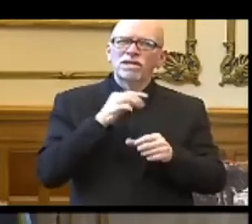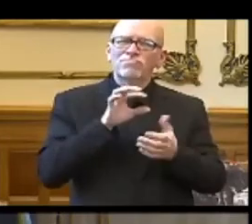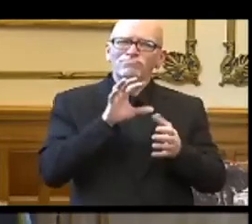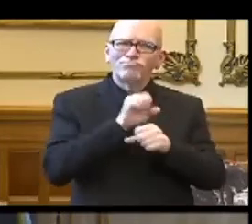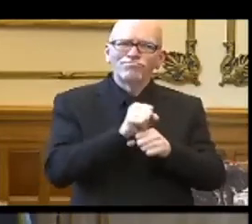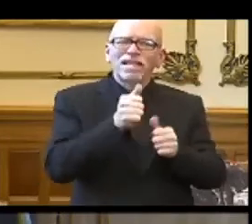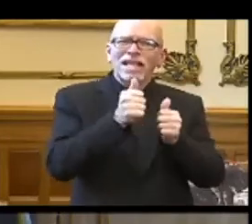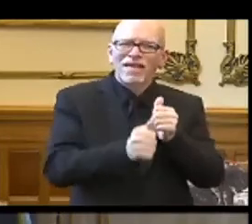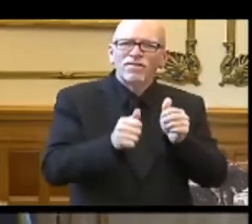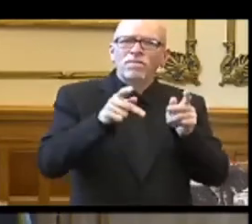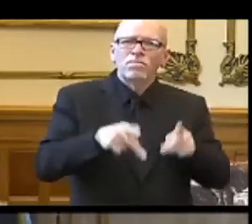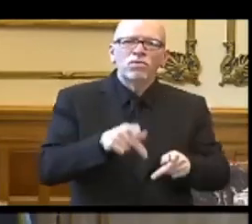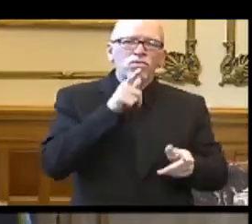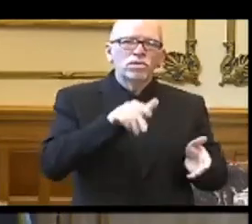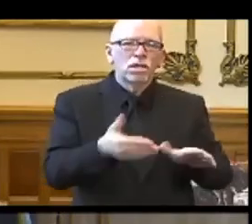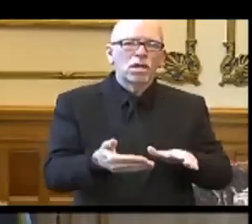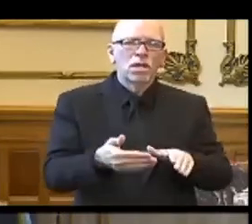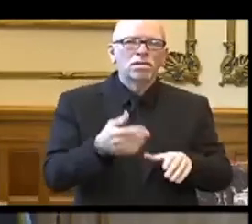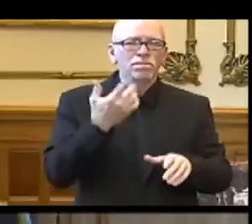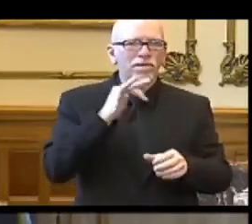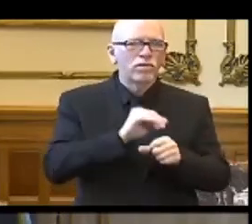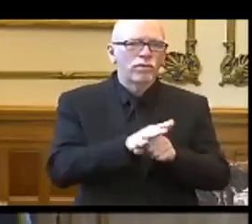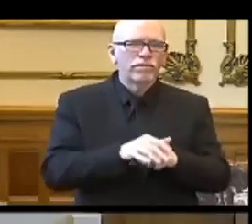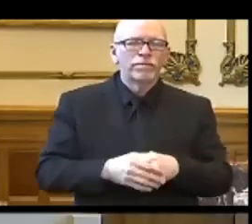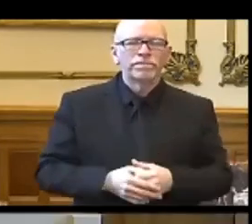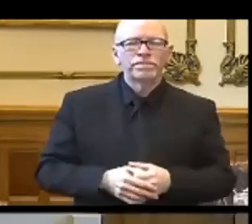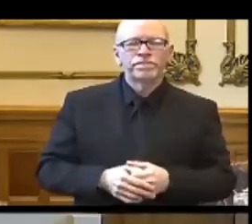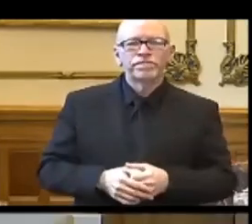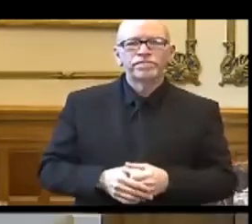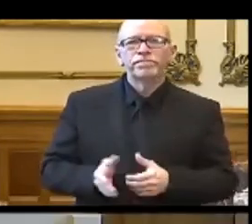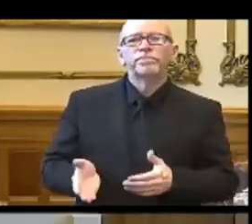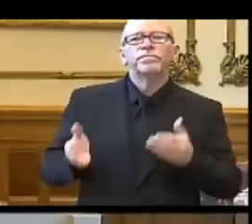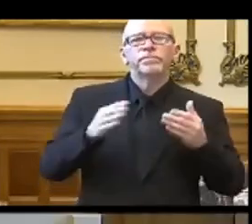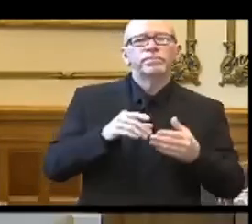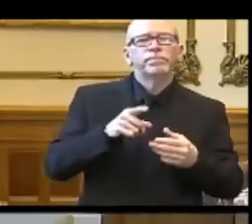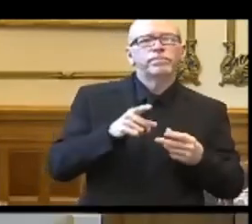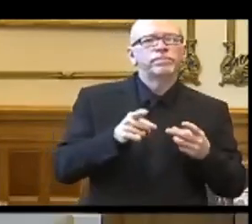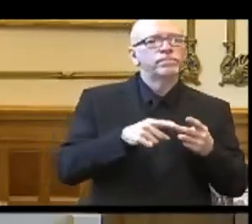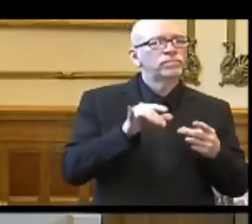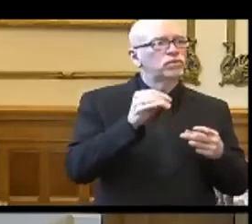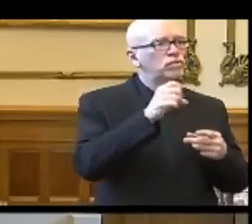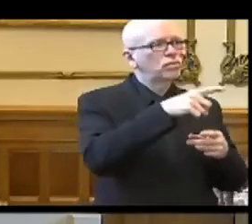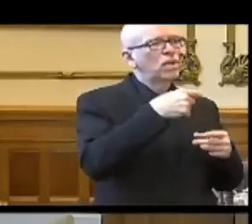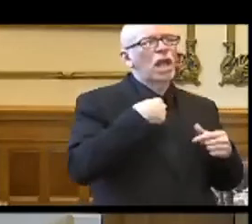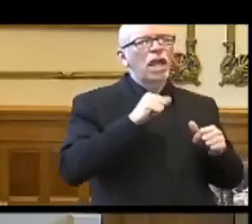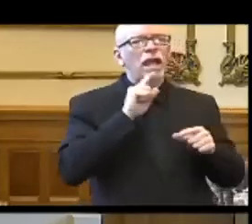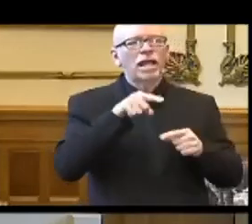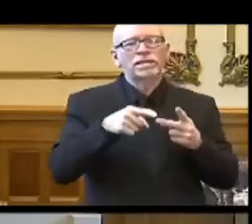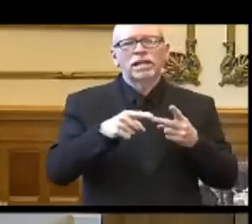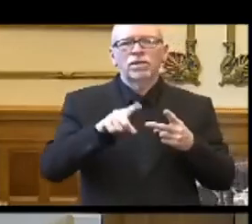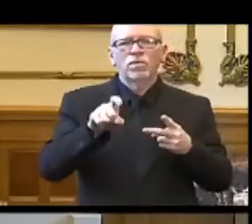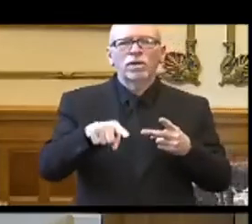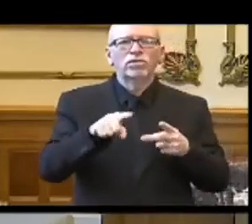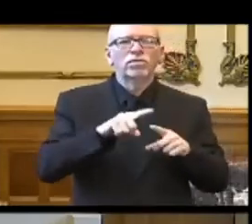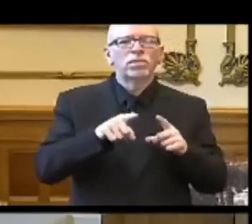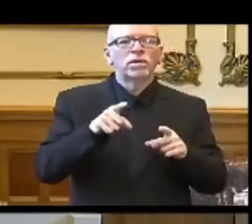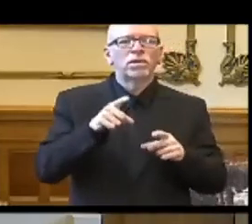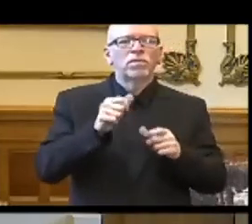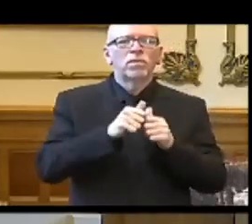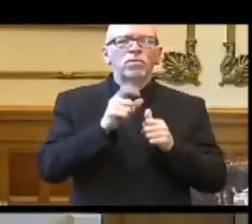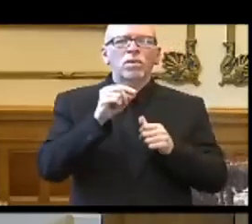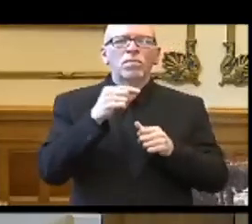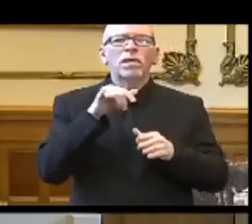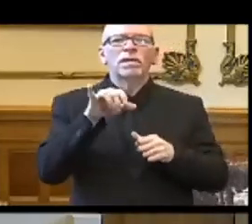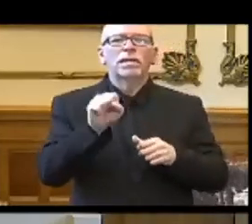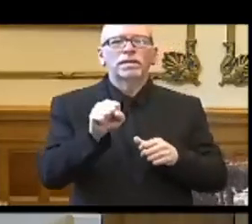every individual that may have lost their life to this. Joe, you want to, Sherry, I could answer your second question with one word: